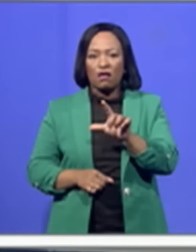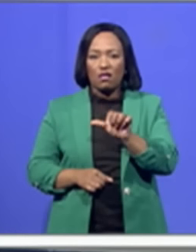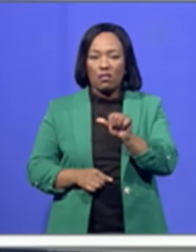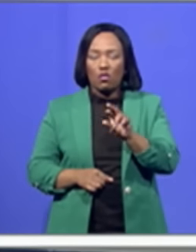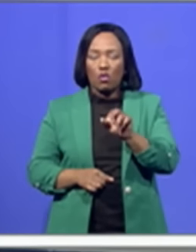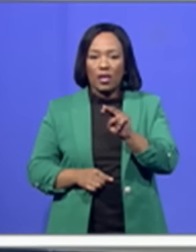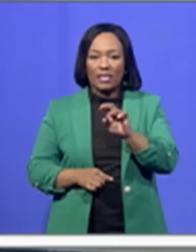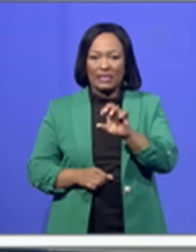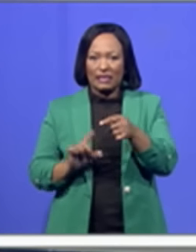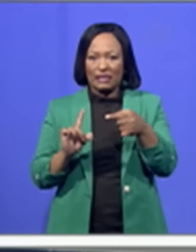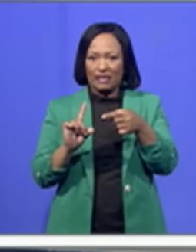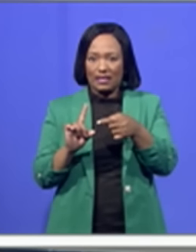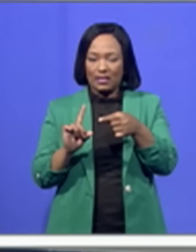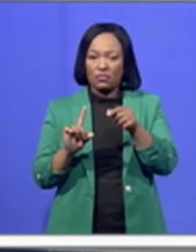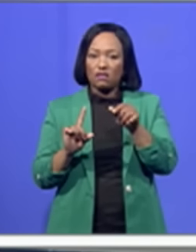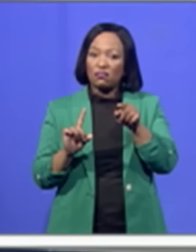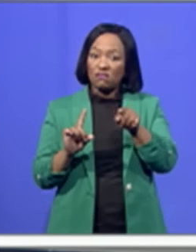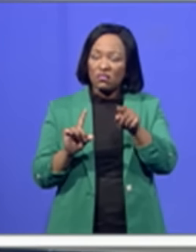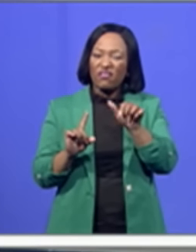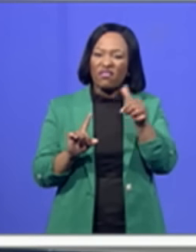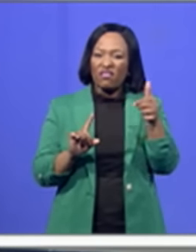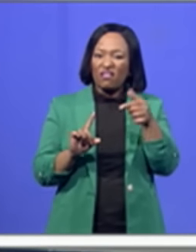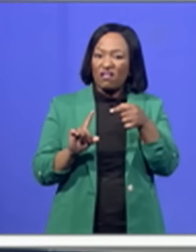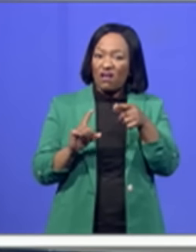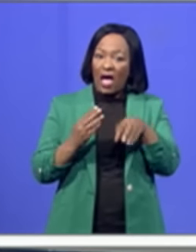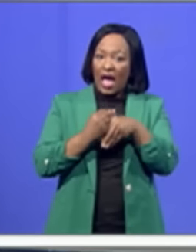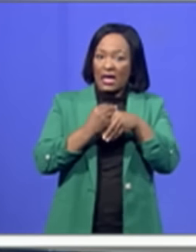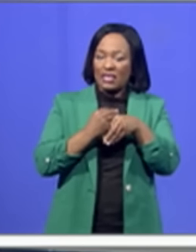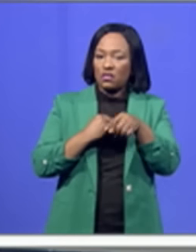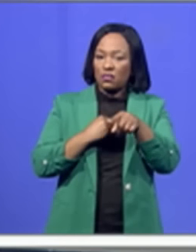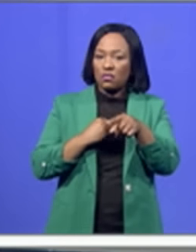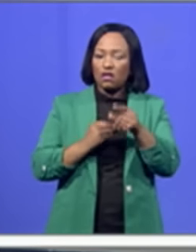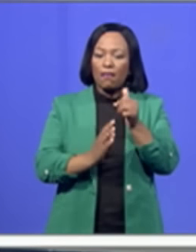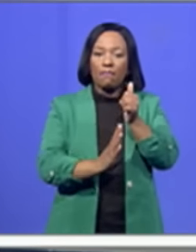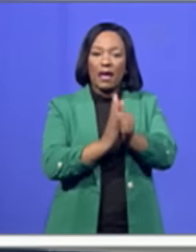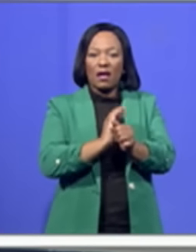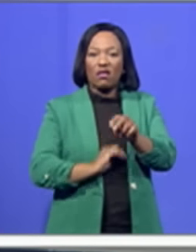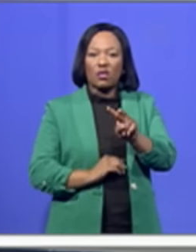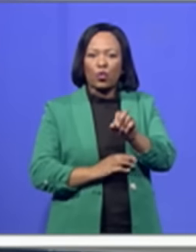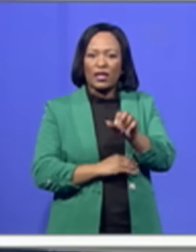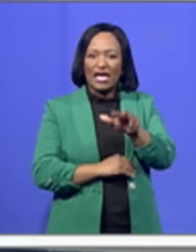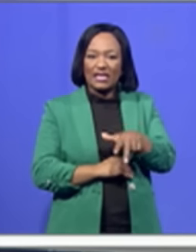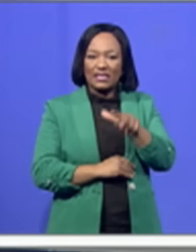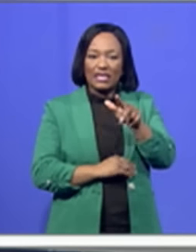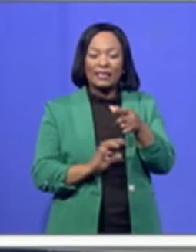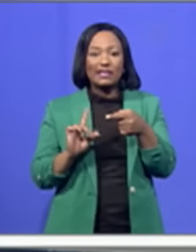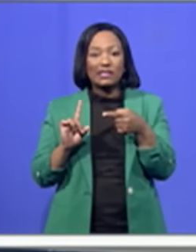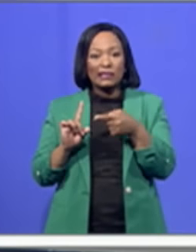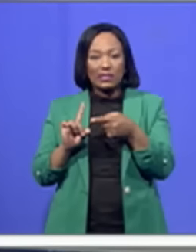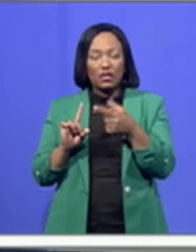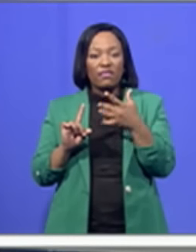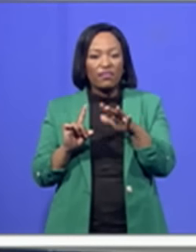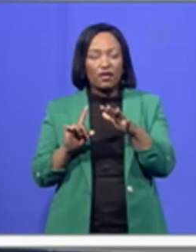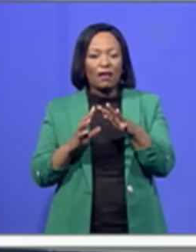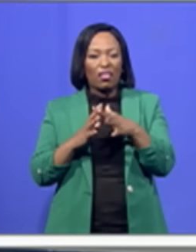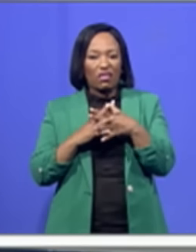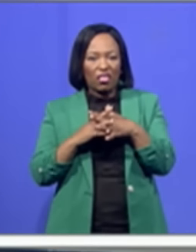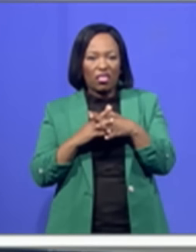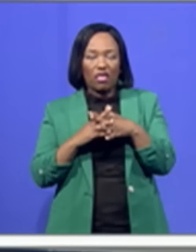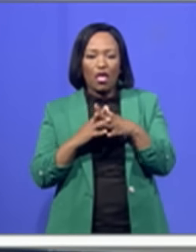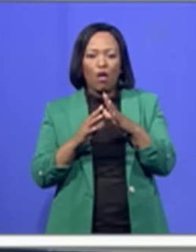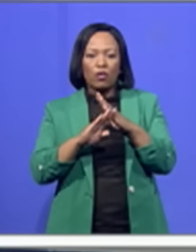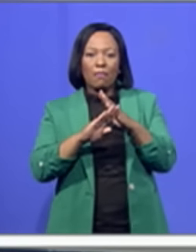Molato o moswa o amanywa le molato wa ngwaga 2016 wa polao mo Mogotlwe go latofatšwa gore o lekile go hlakahlakanya bohlatse bja go